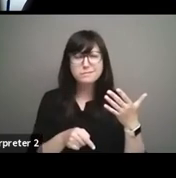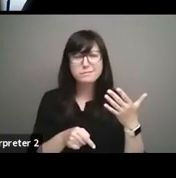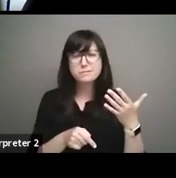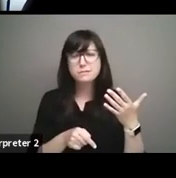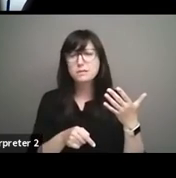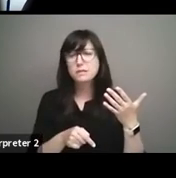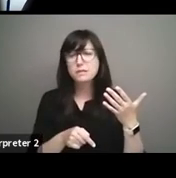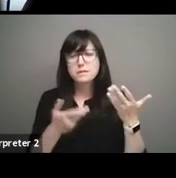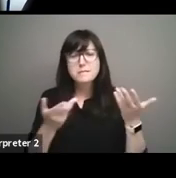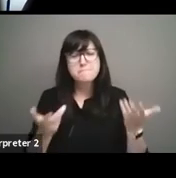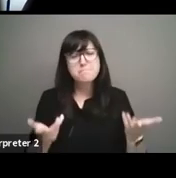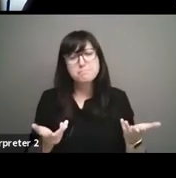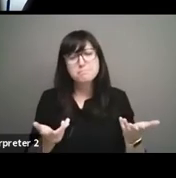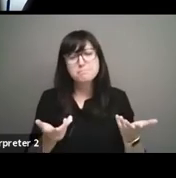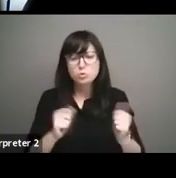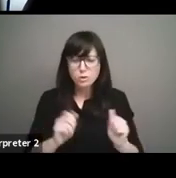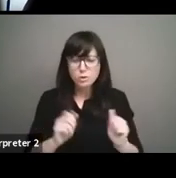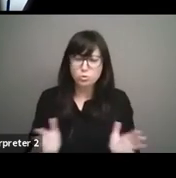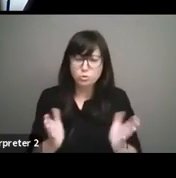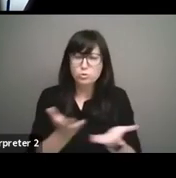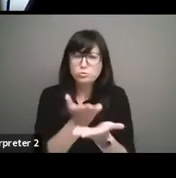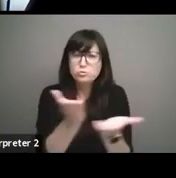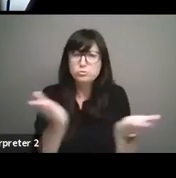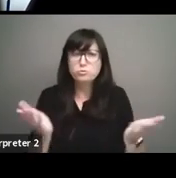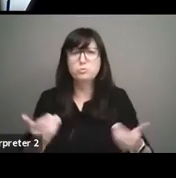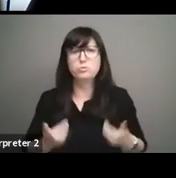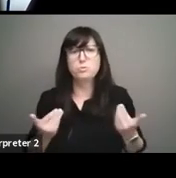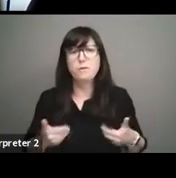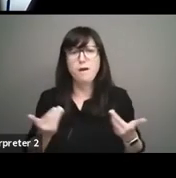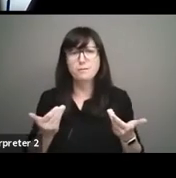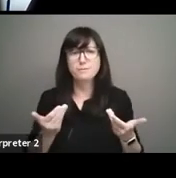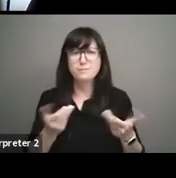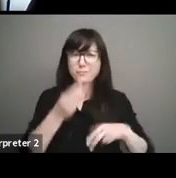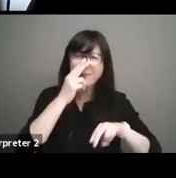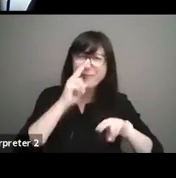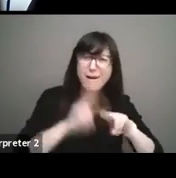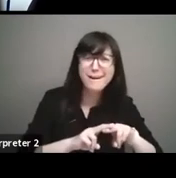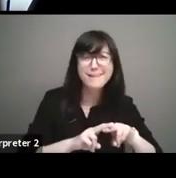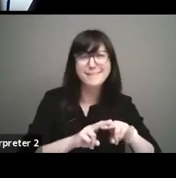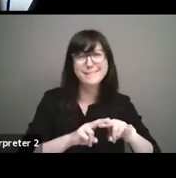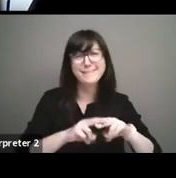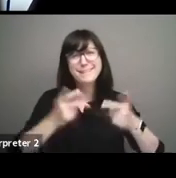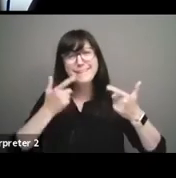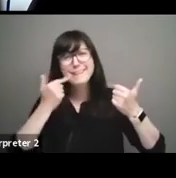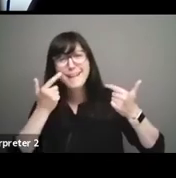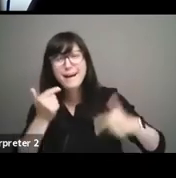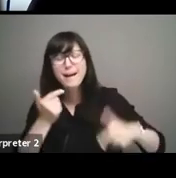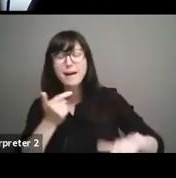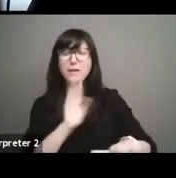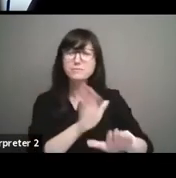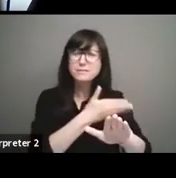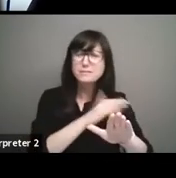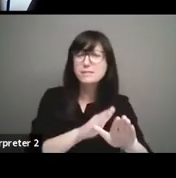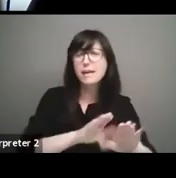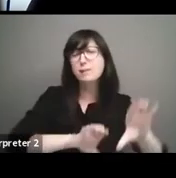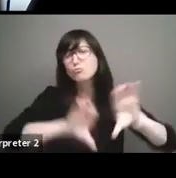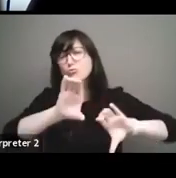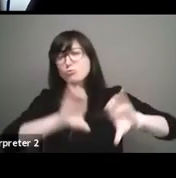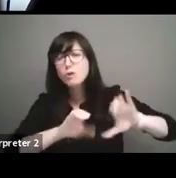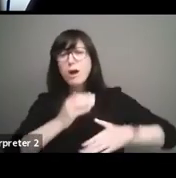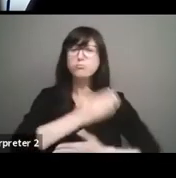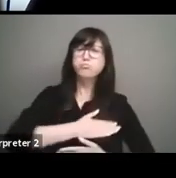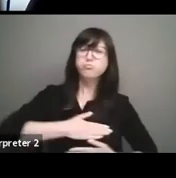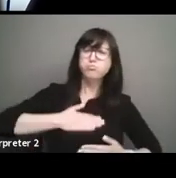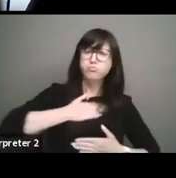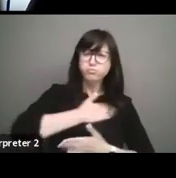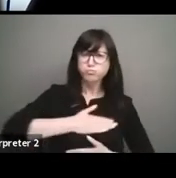also encourages young people to have fun and sing and laugh in these spaces. And so that